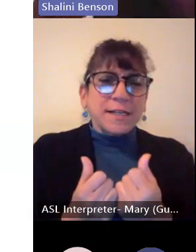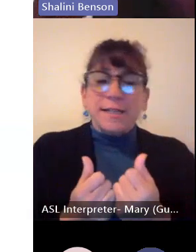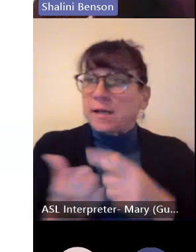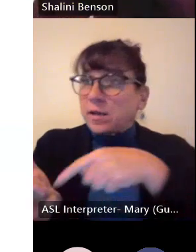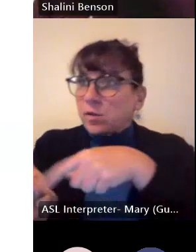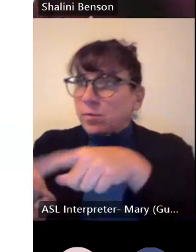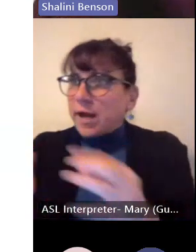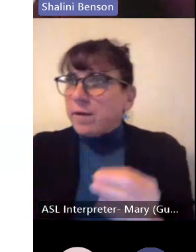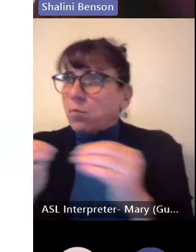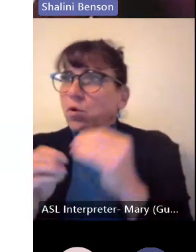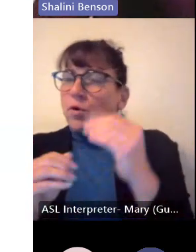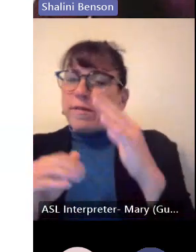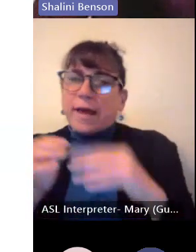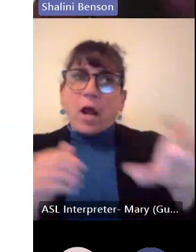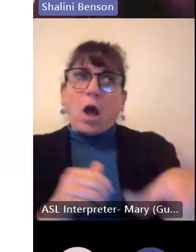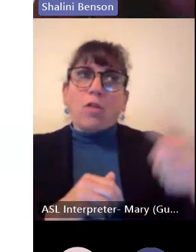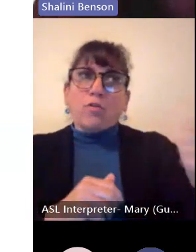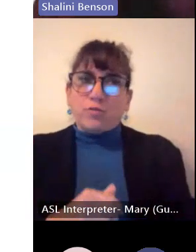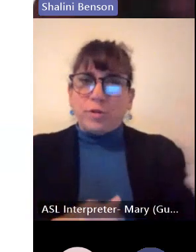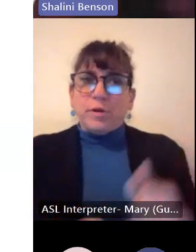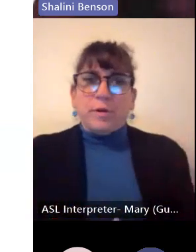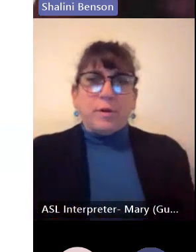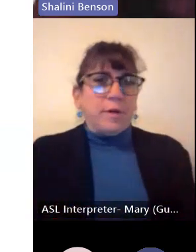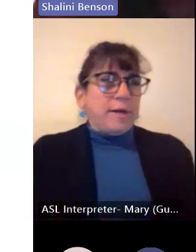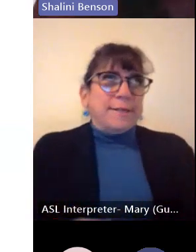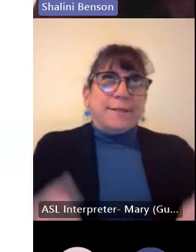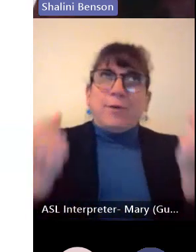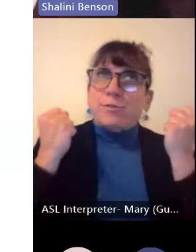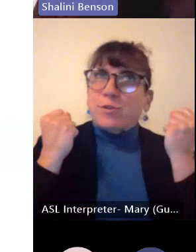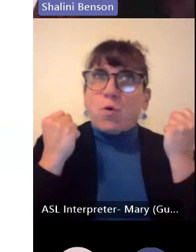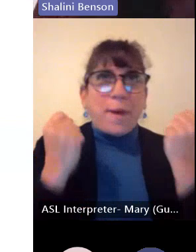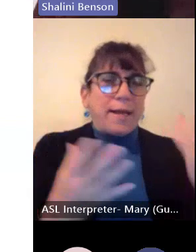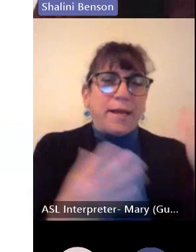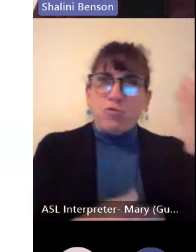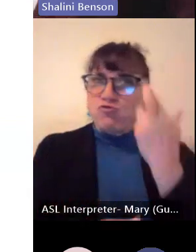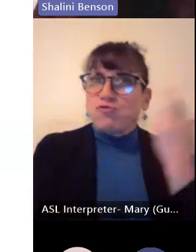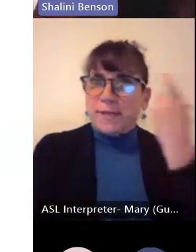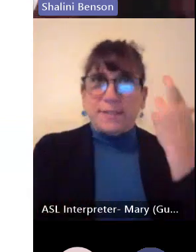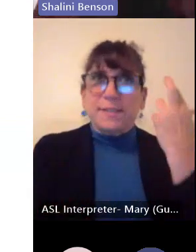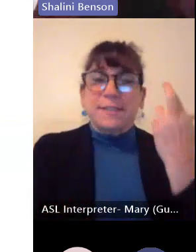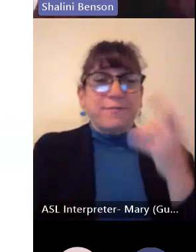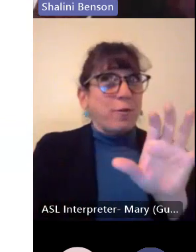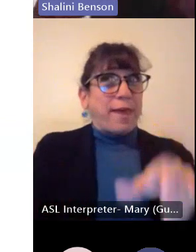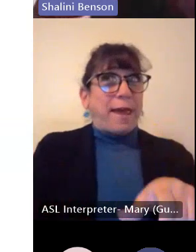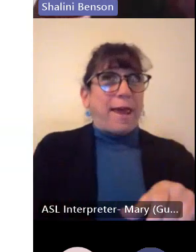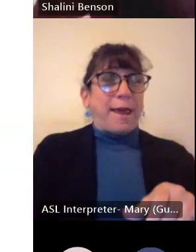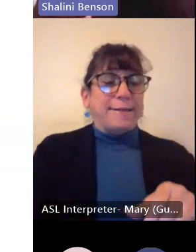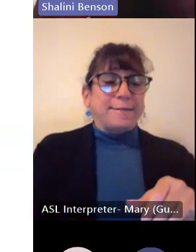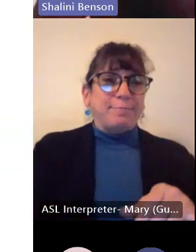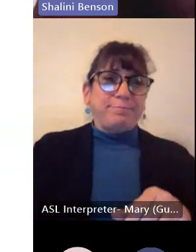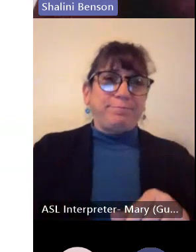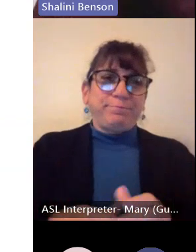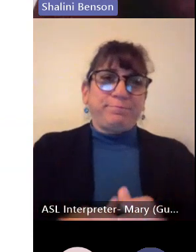others? There are so many reasons for that. So many